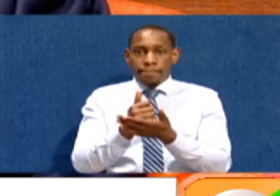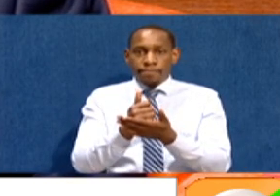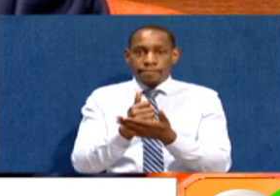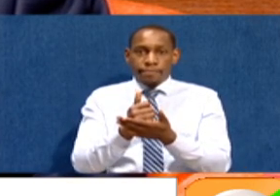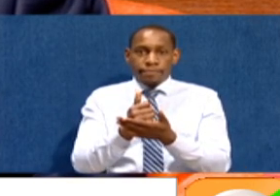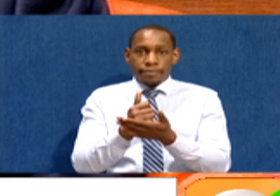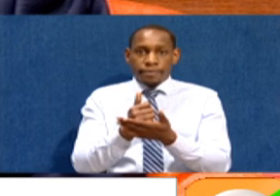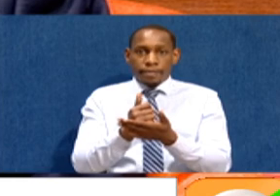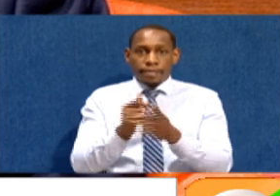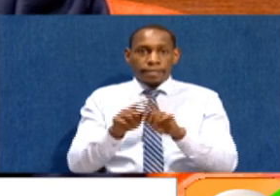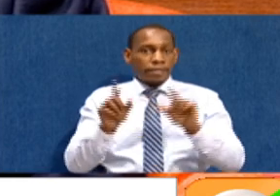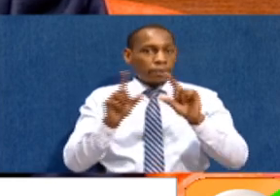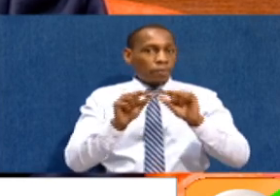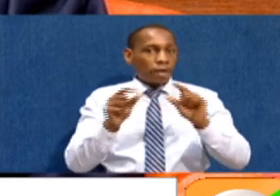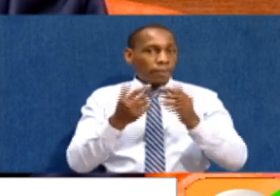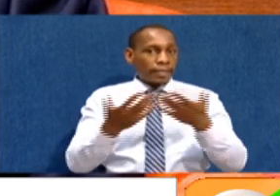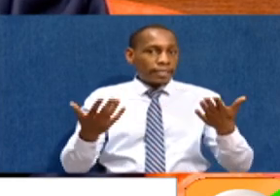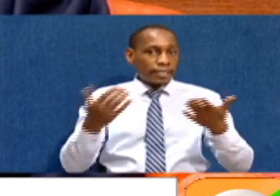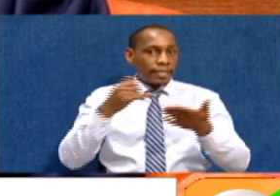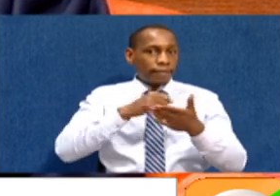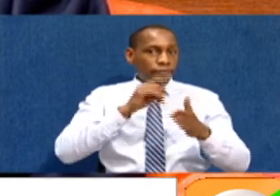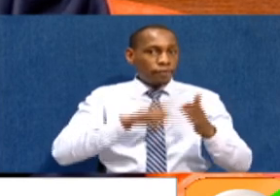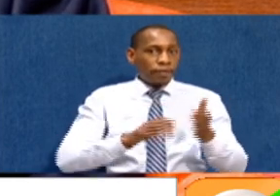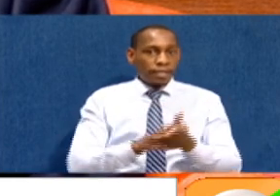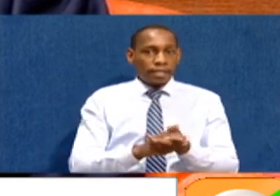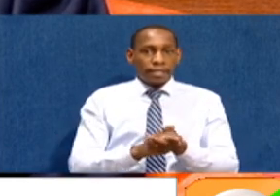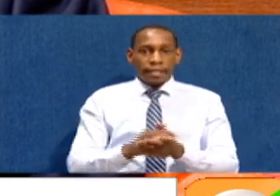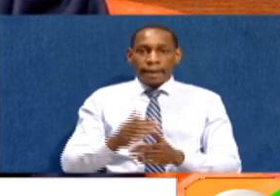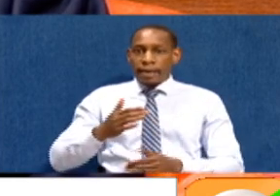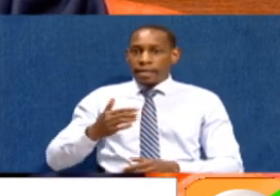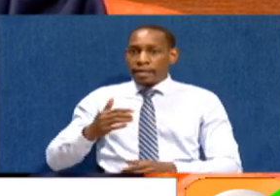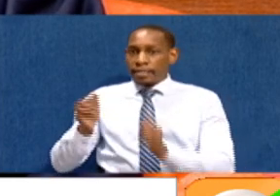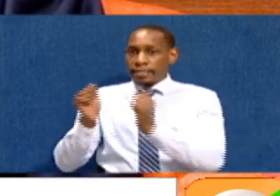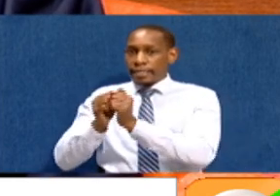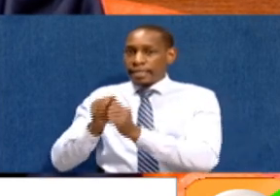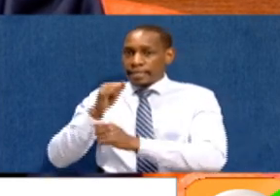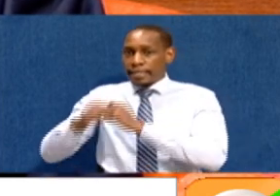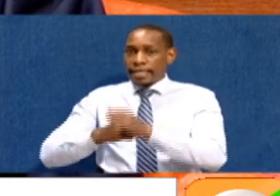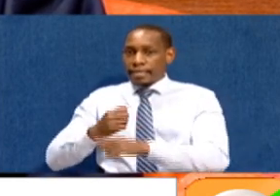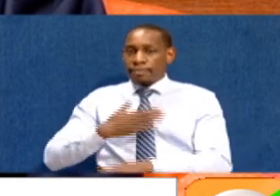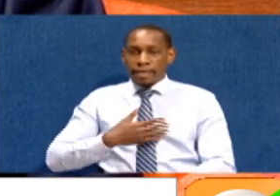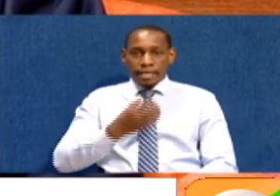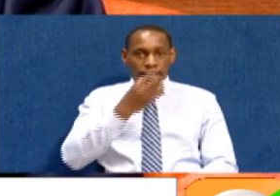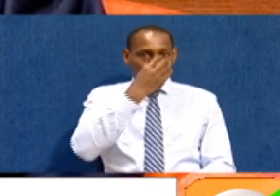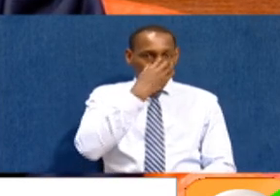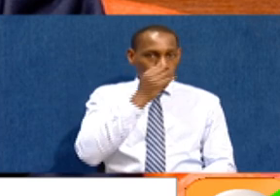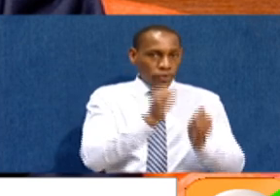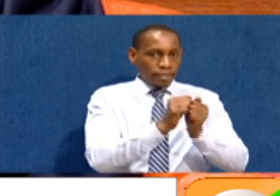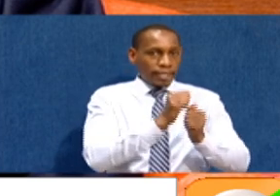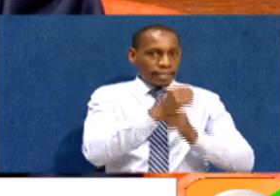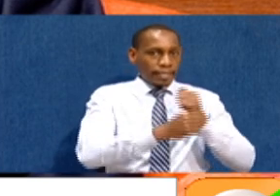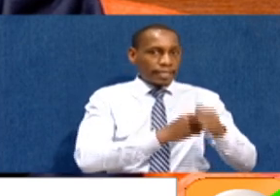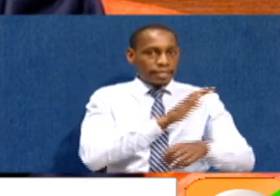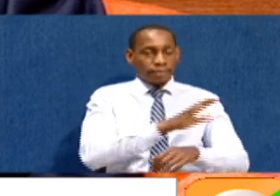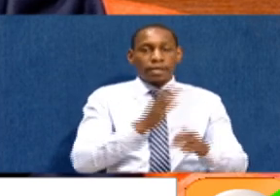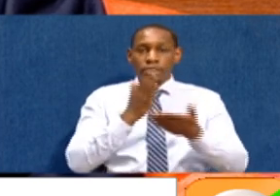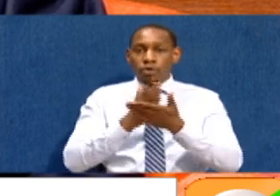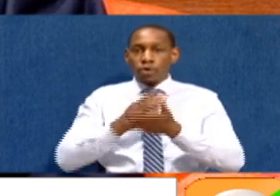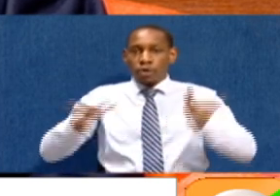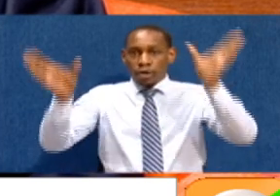and saying things like my 10 years and Ruto's 10 years. In fact, President Uhuru